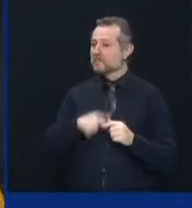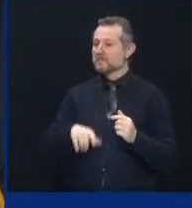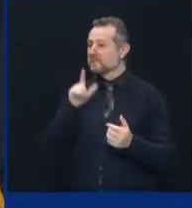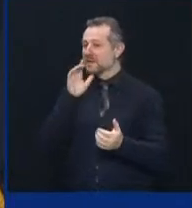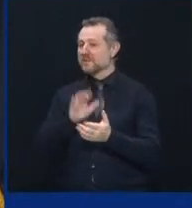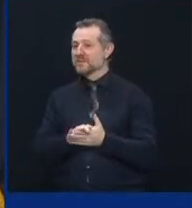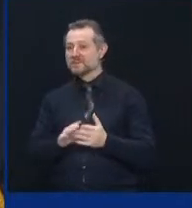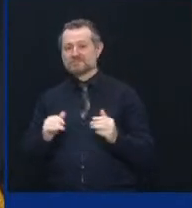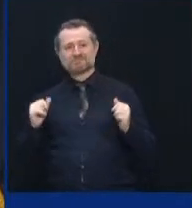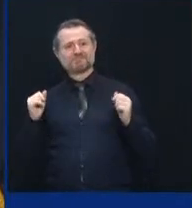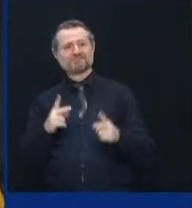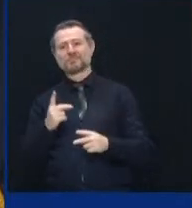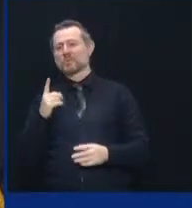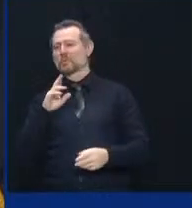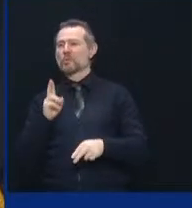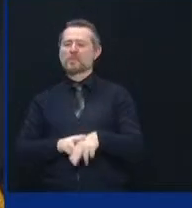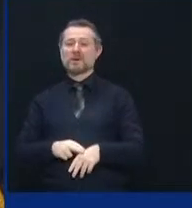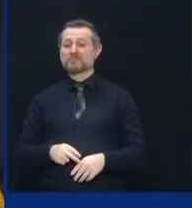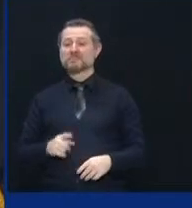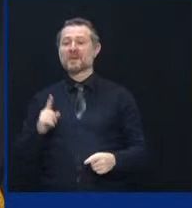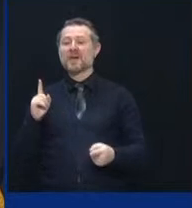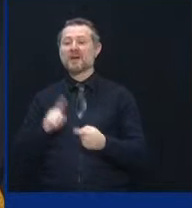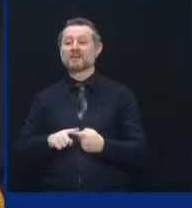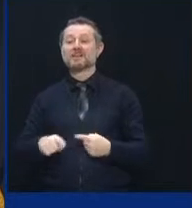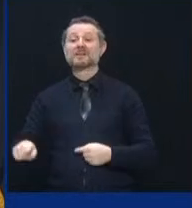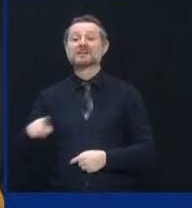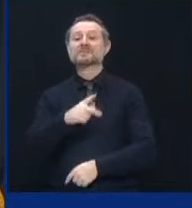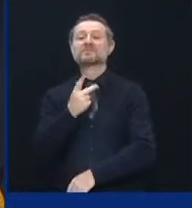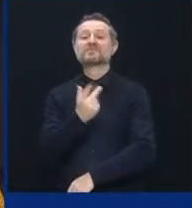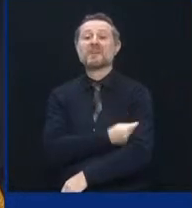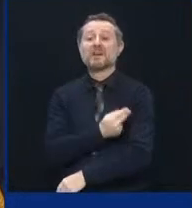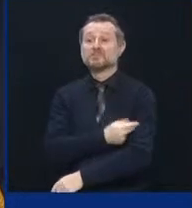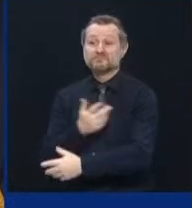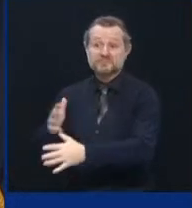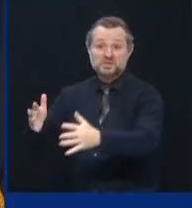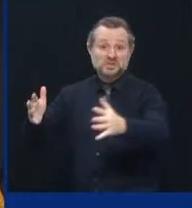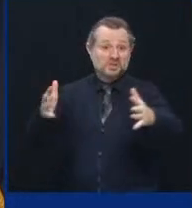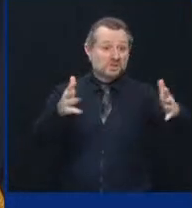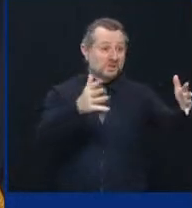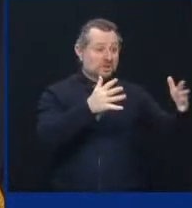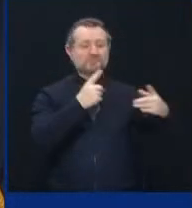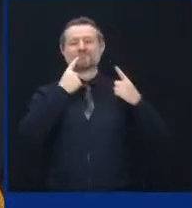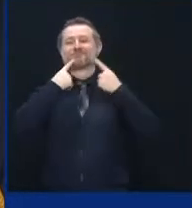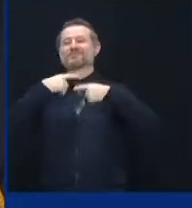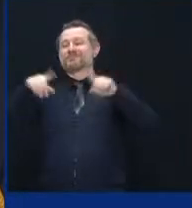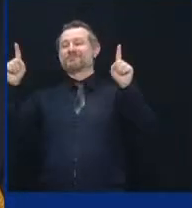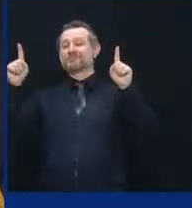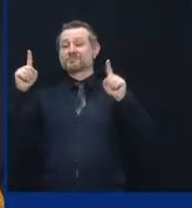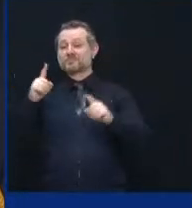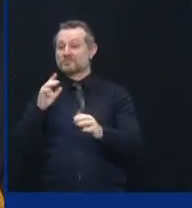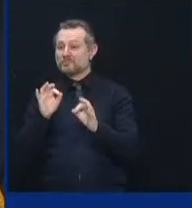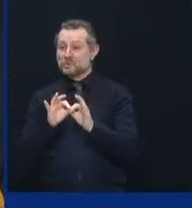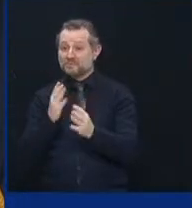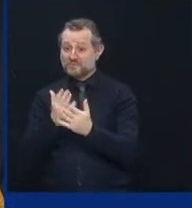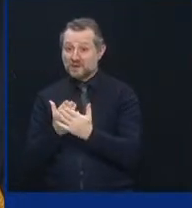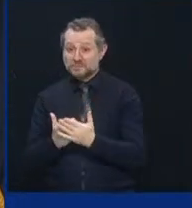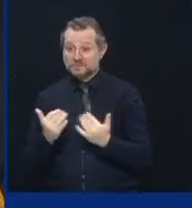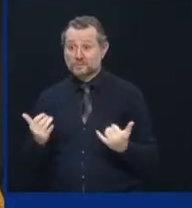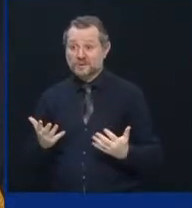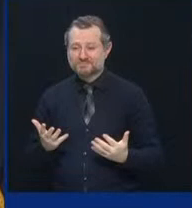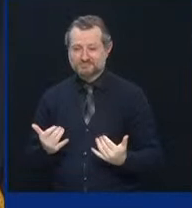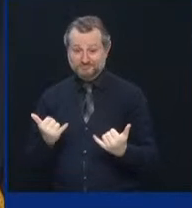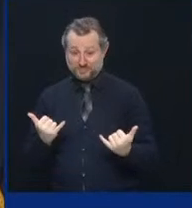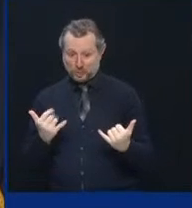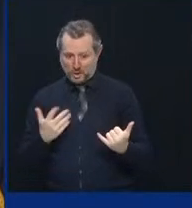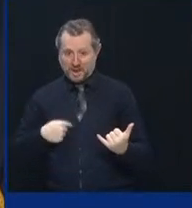that vaccine kicks in on the other side. On the facts today, as presented, I